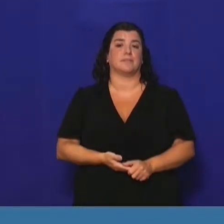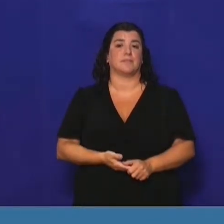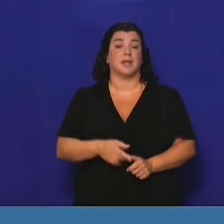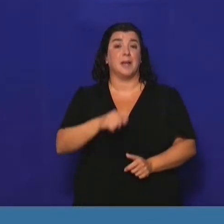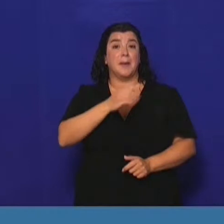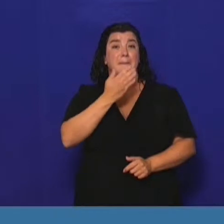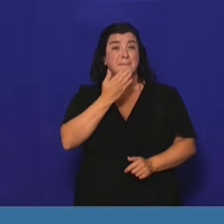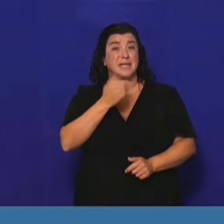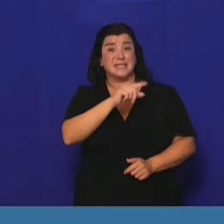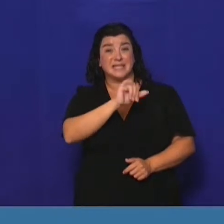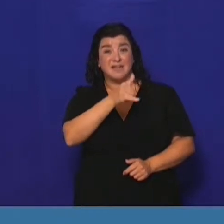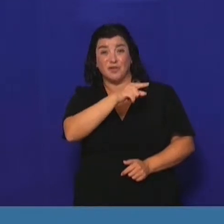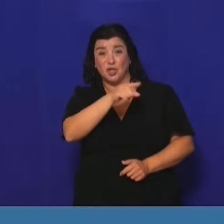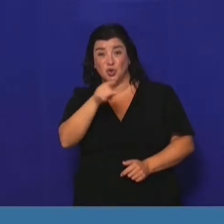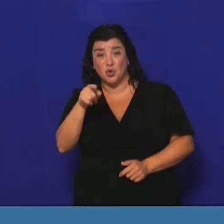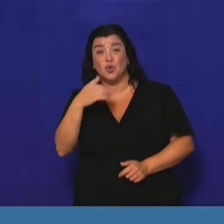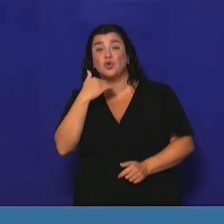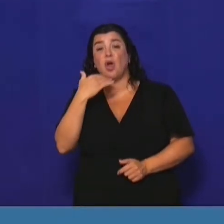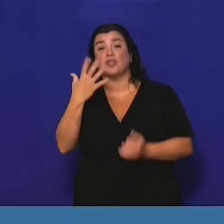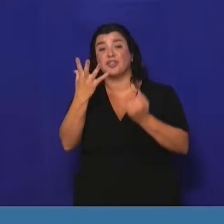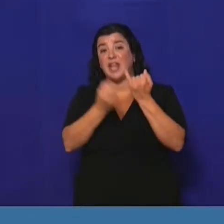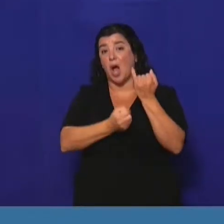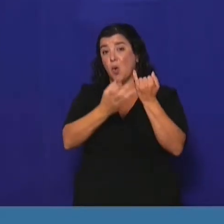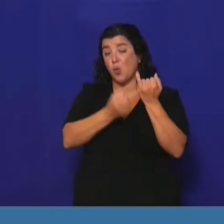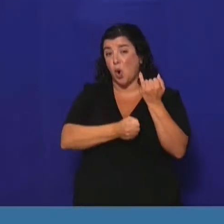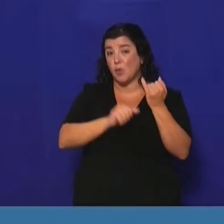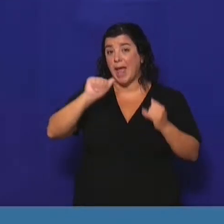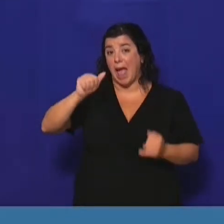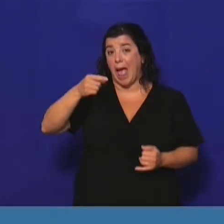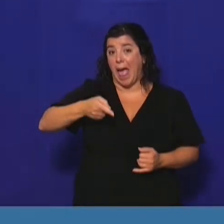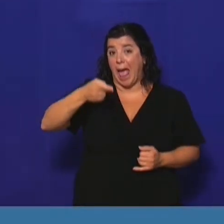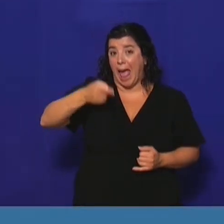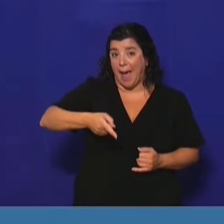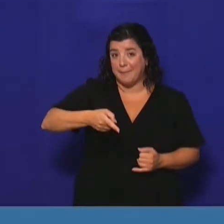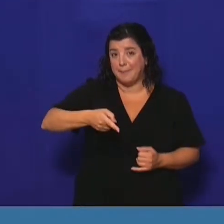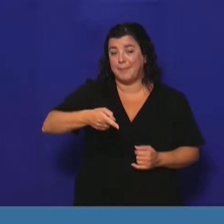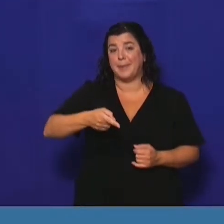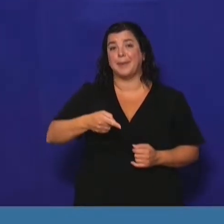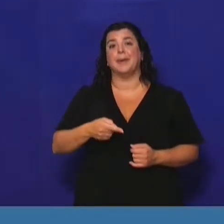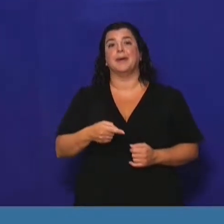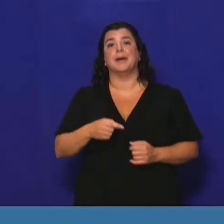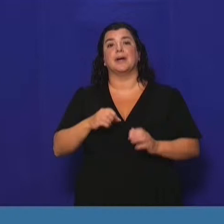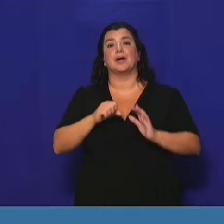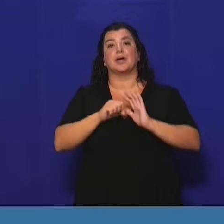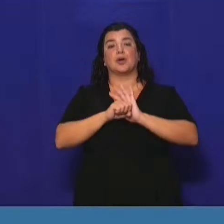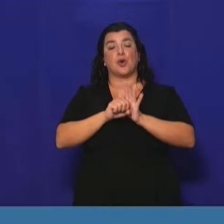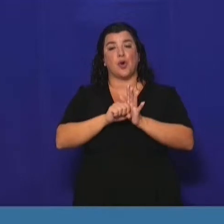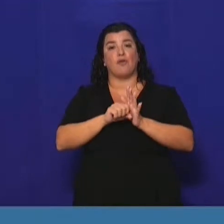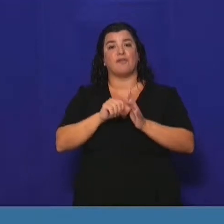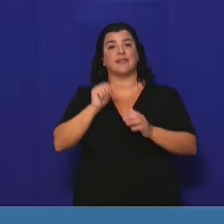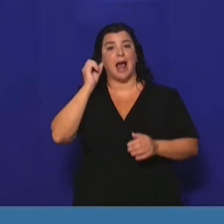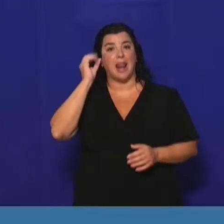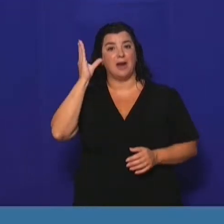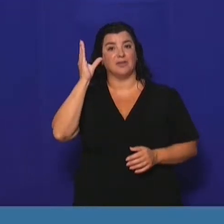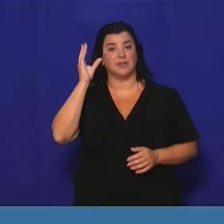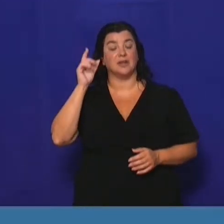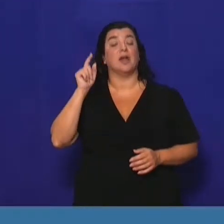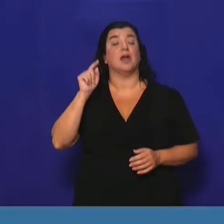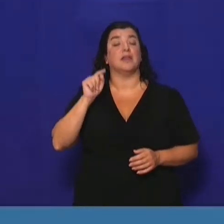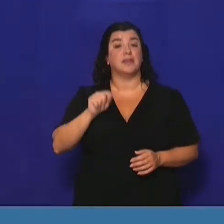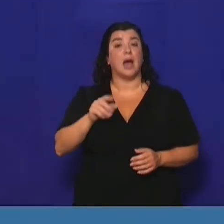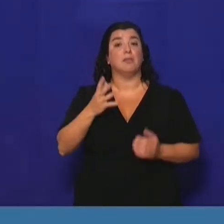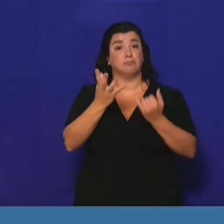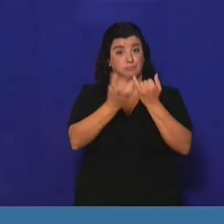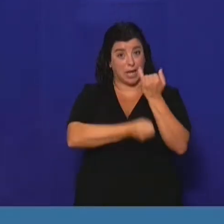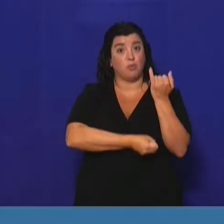haven't installed the COVID Malta Alert application for contact tracing yet, kindly download it because you will